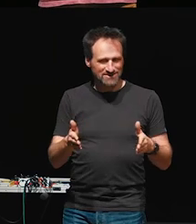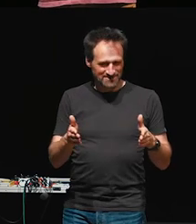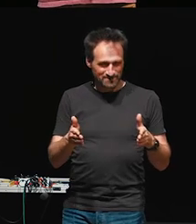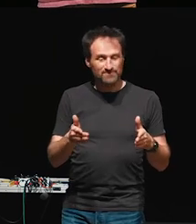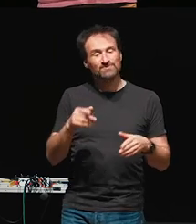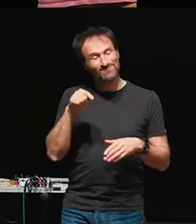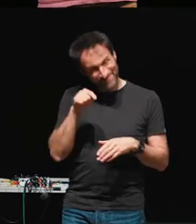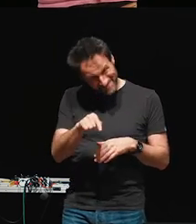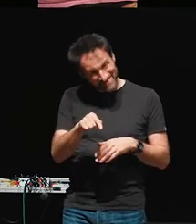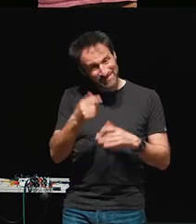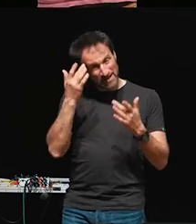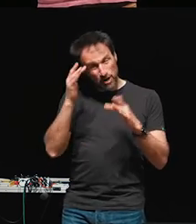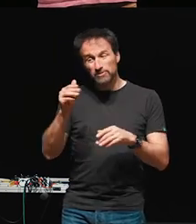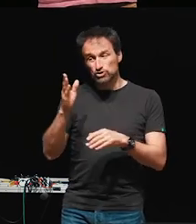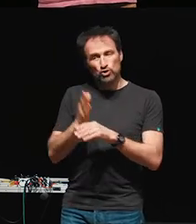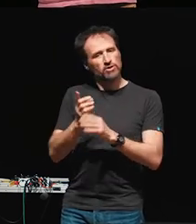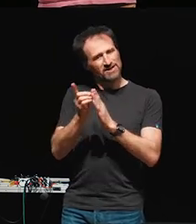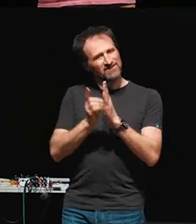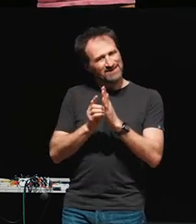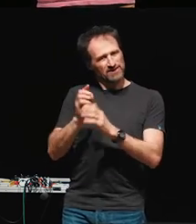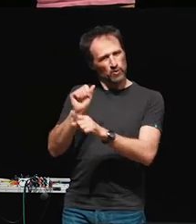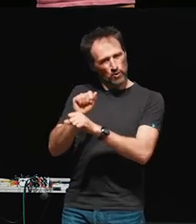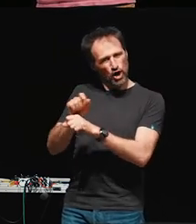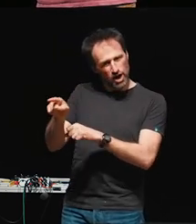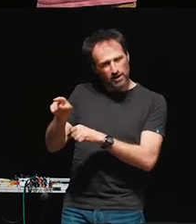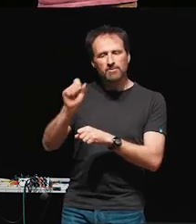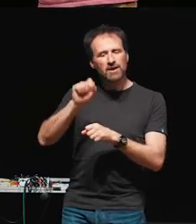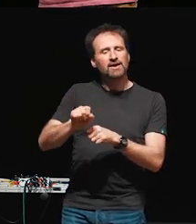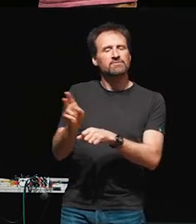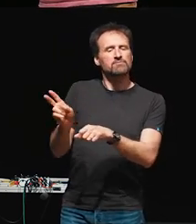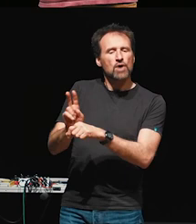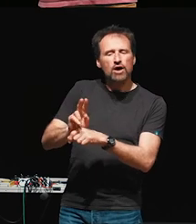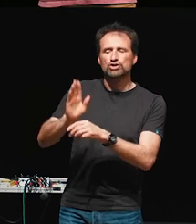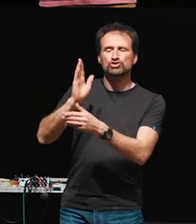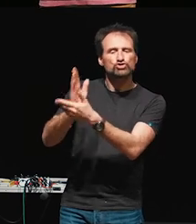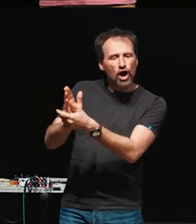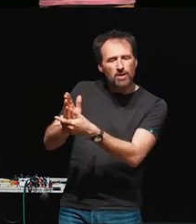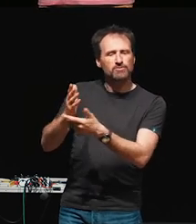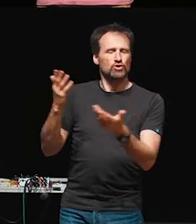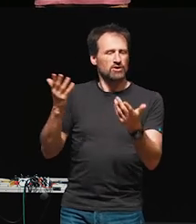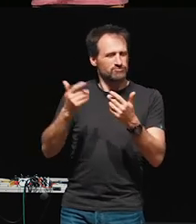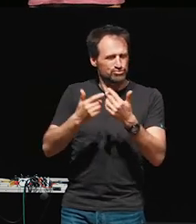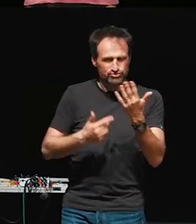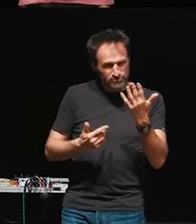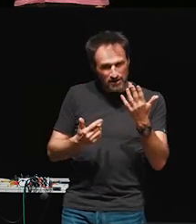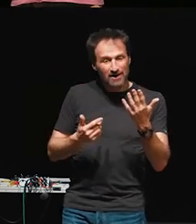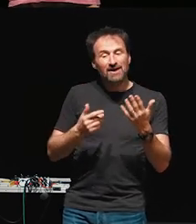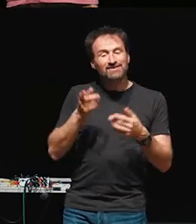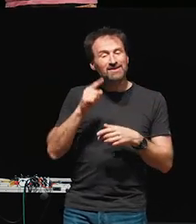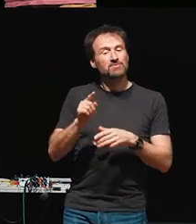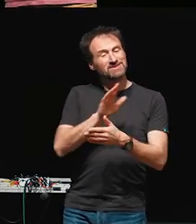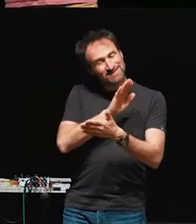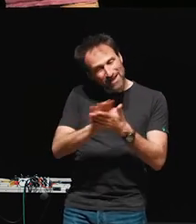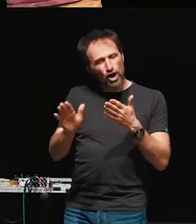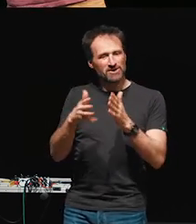already defined worker so that you can properly stub or mock or make any other modifications that you need in order to properly test that